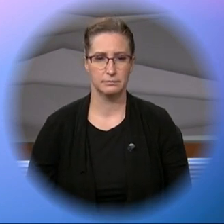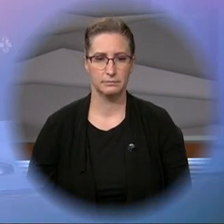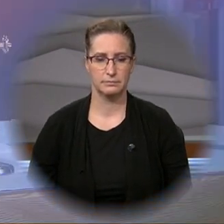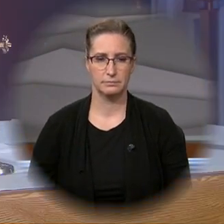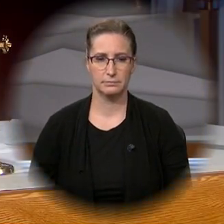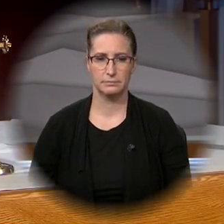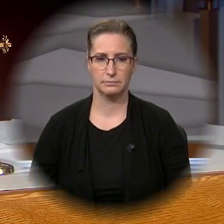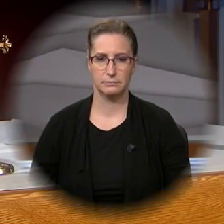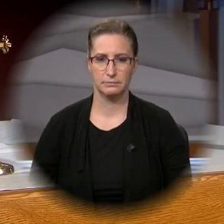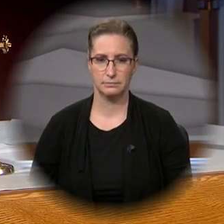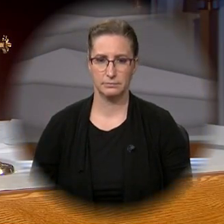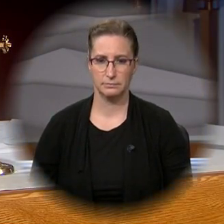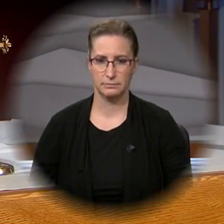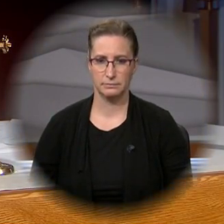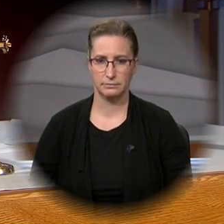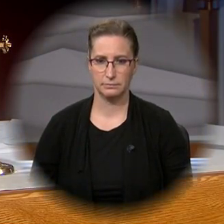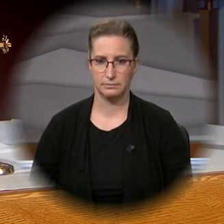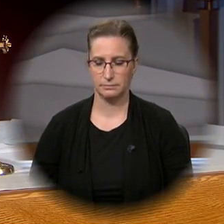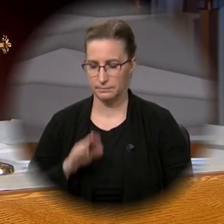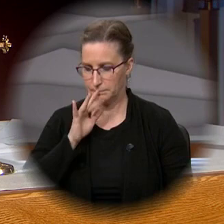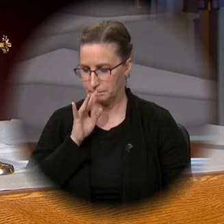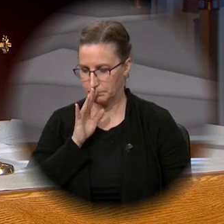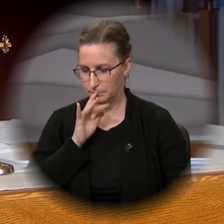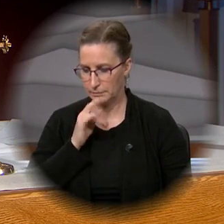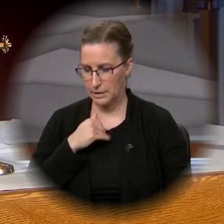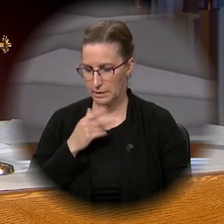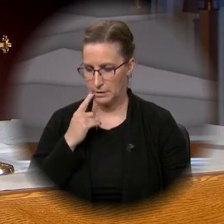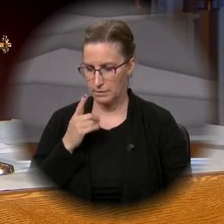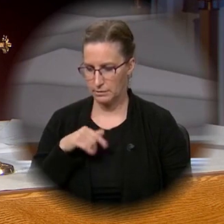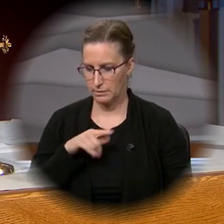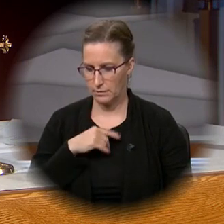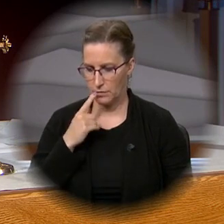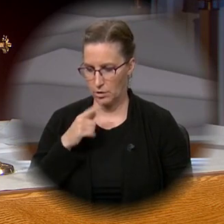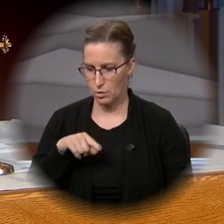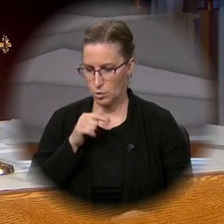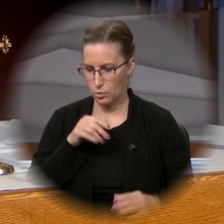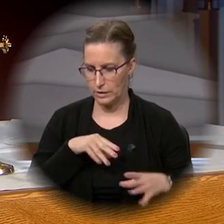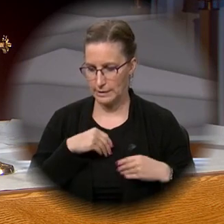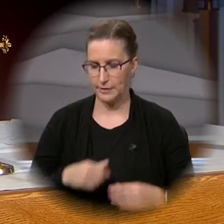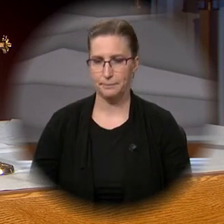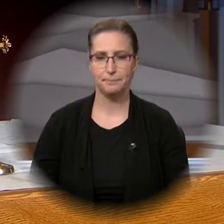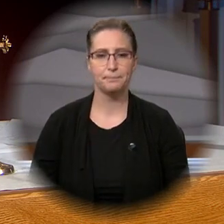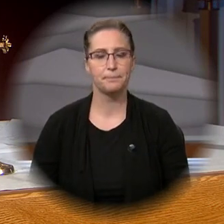May the body and blood of Jesus Christ bring eternal life to those who receive it.